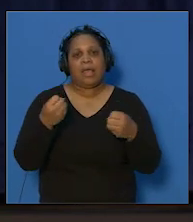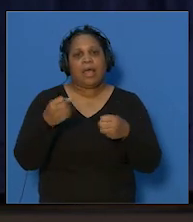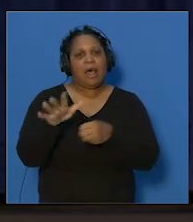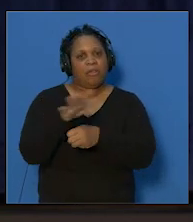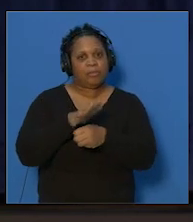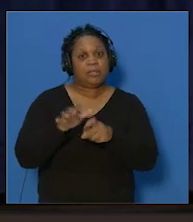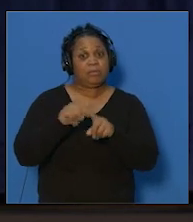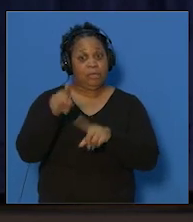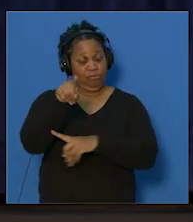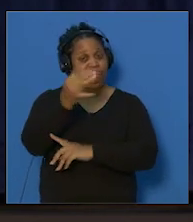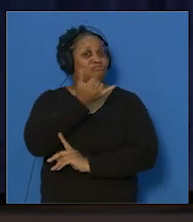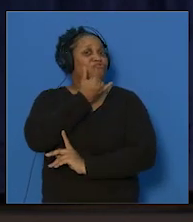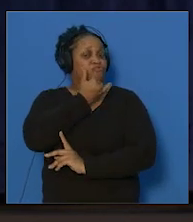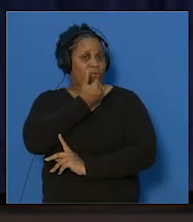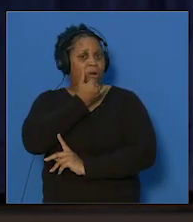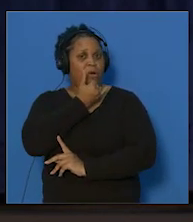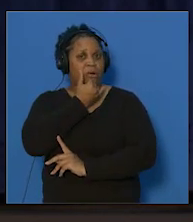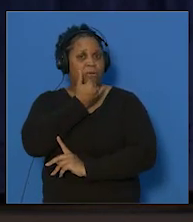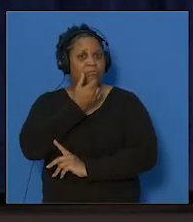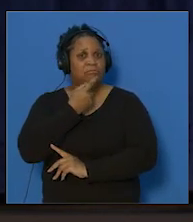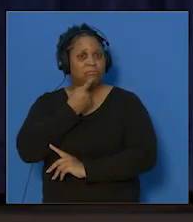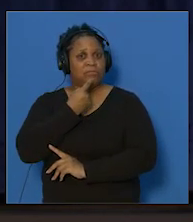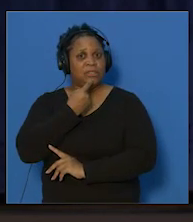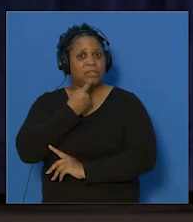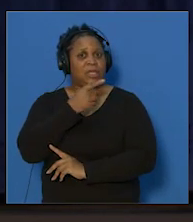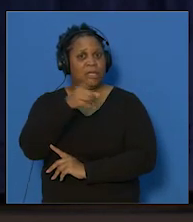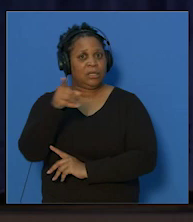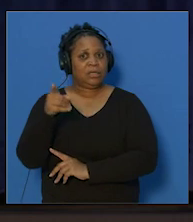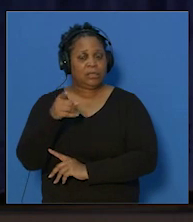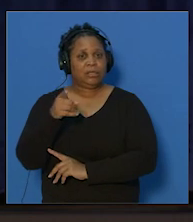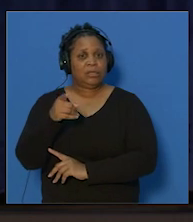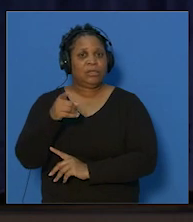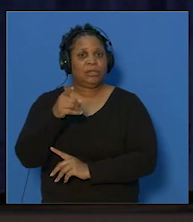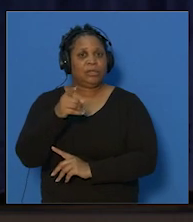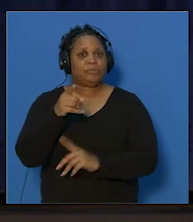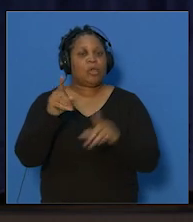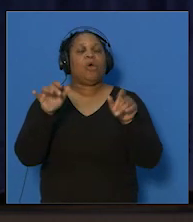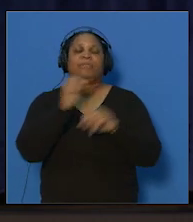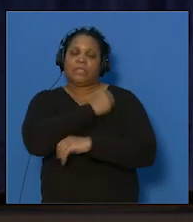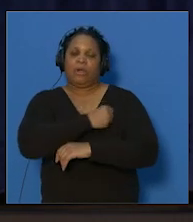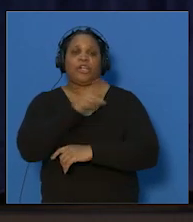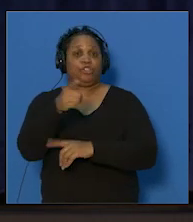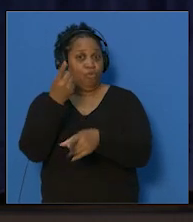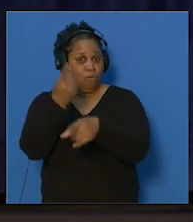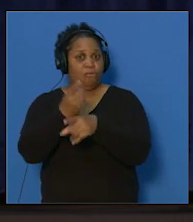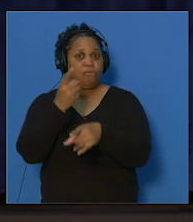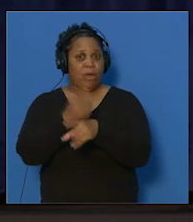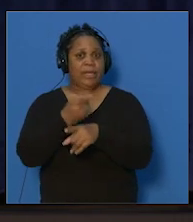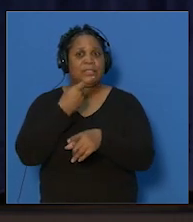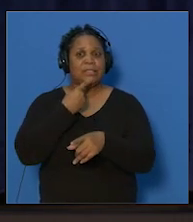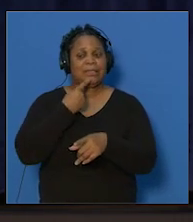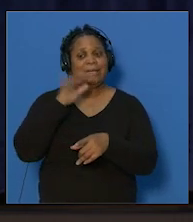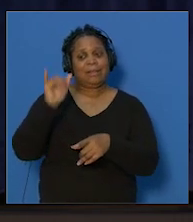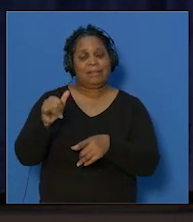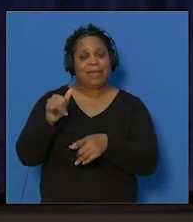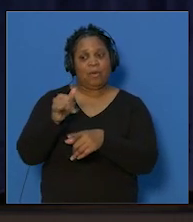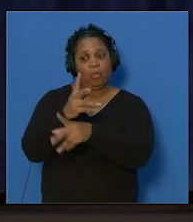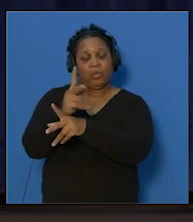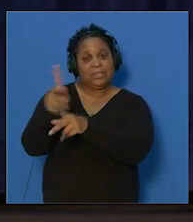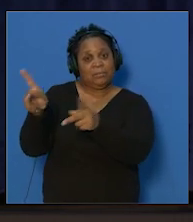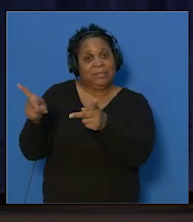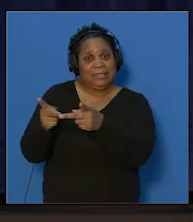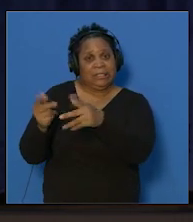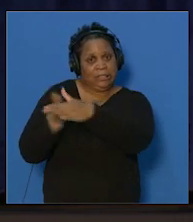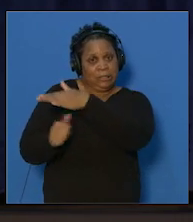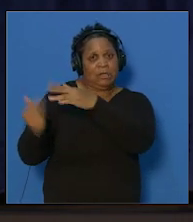are incorrect insofar as stating that those particular items need the permission of the Minister of National Security. That might have been the place previously, but now that we're under a